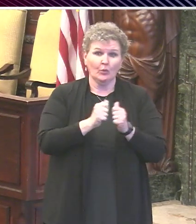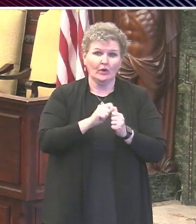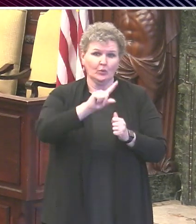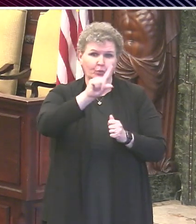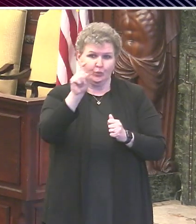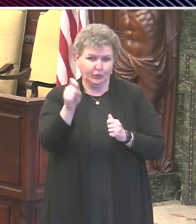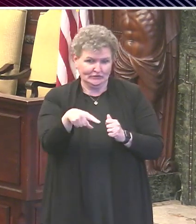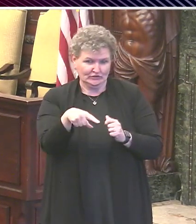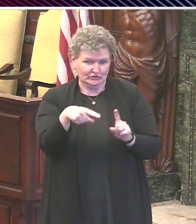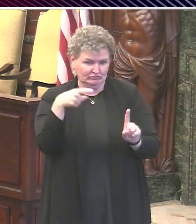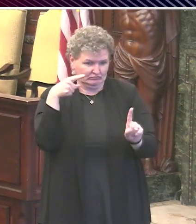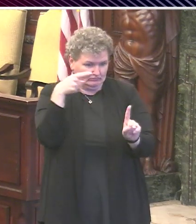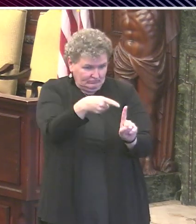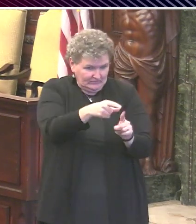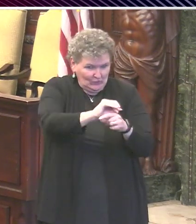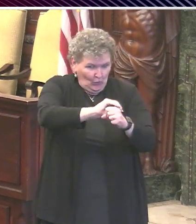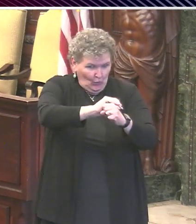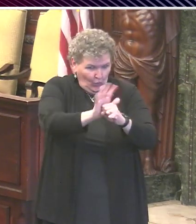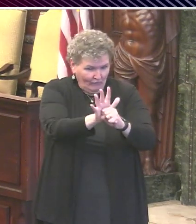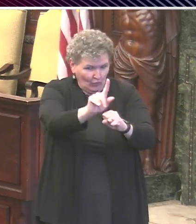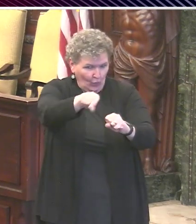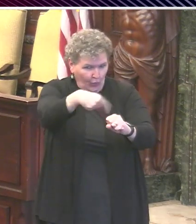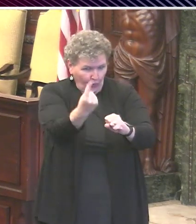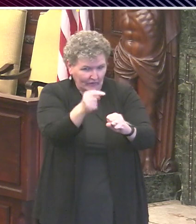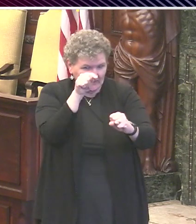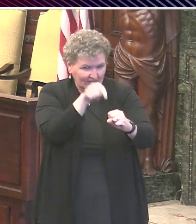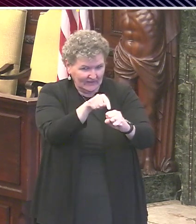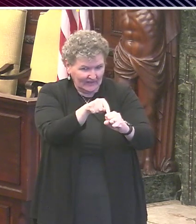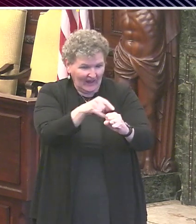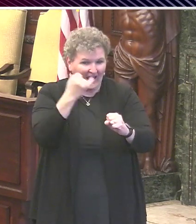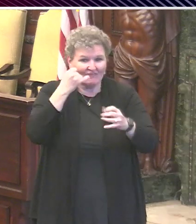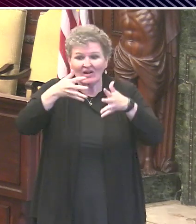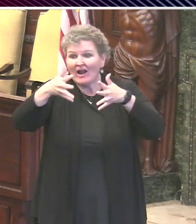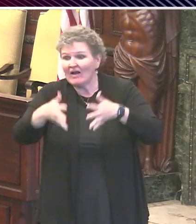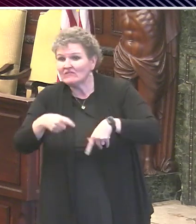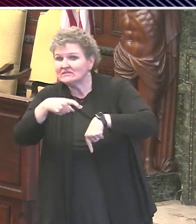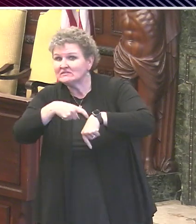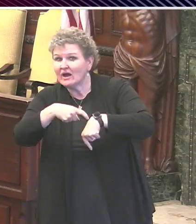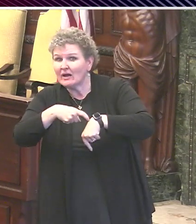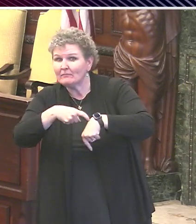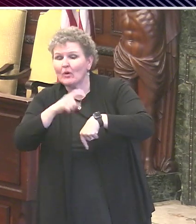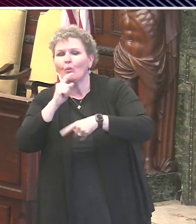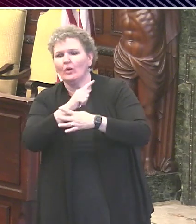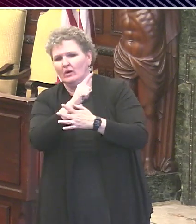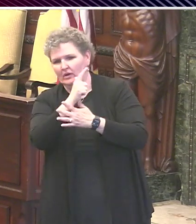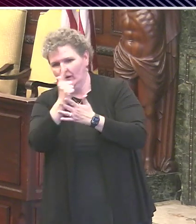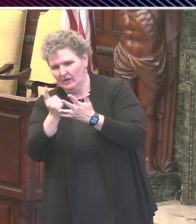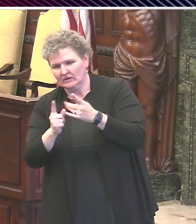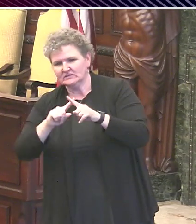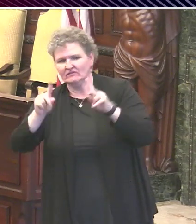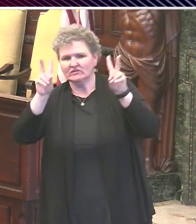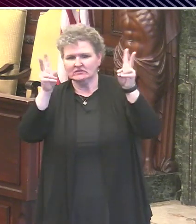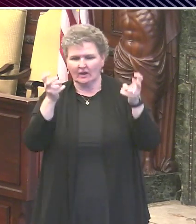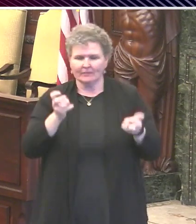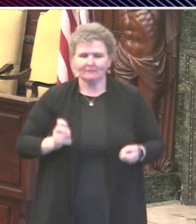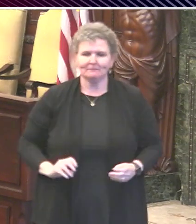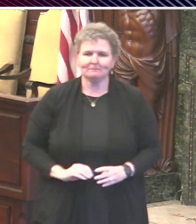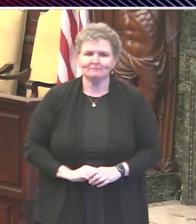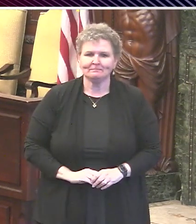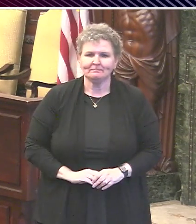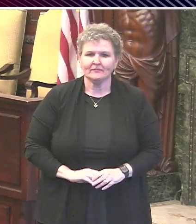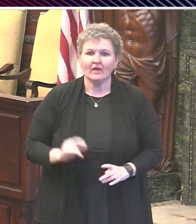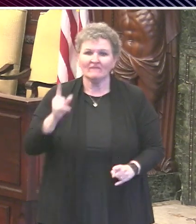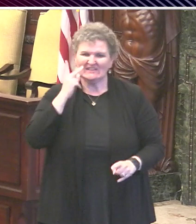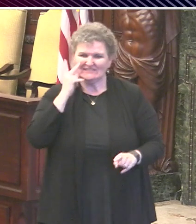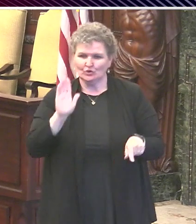to COVID-19. And obviously, if time permits, we will open the floor to other topics later. So if your hand is raised right